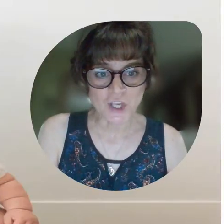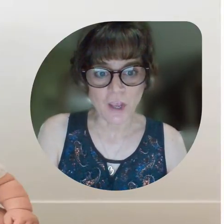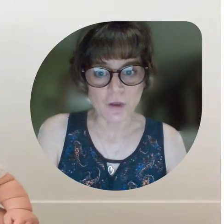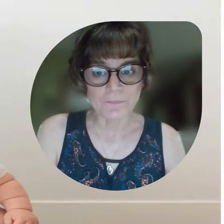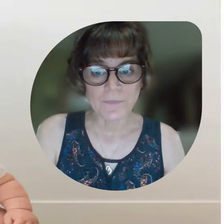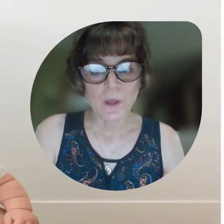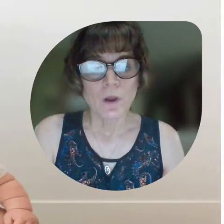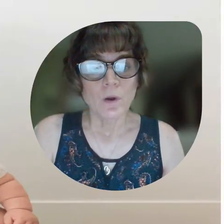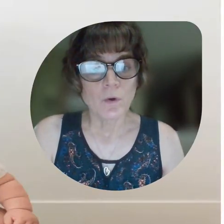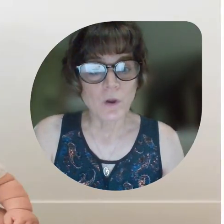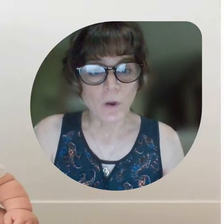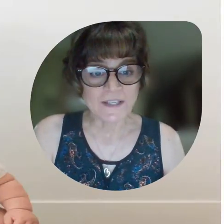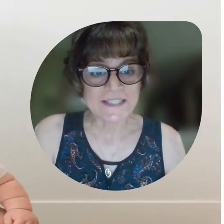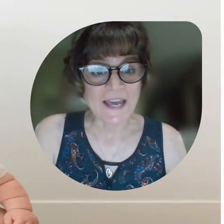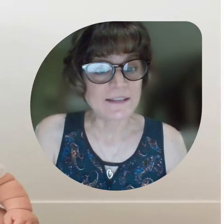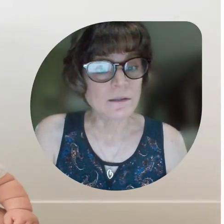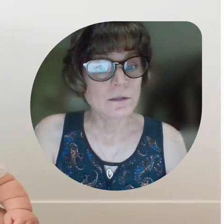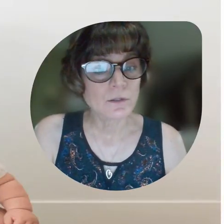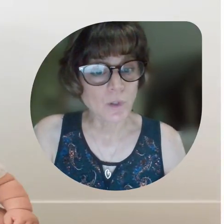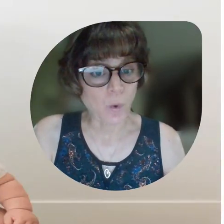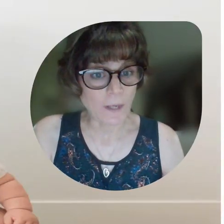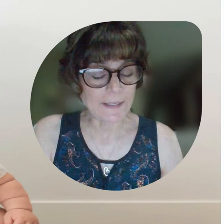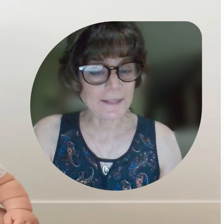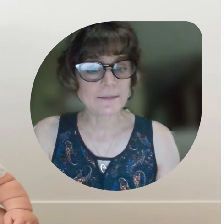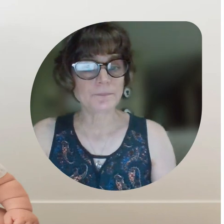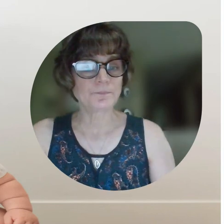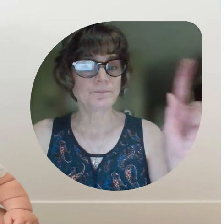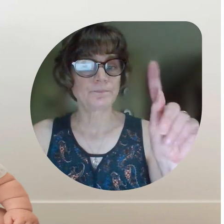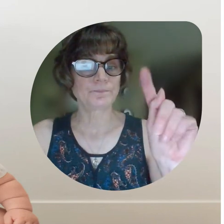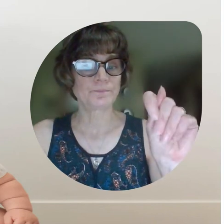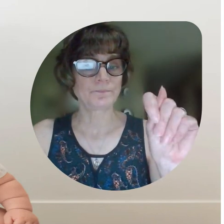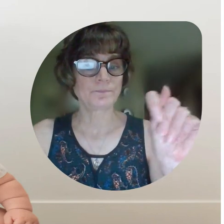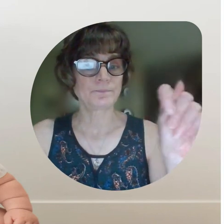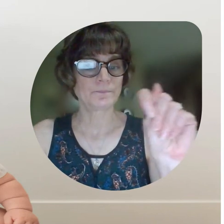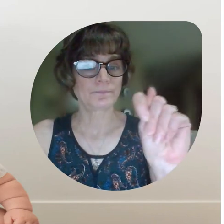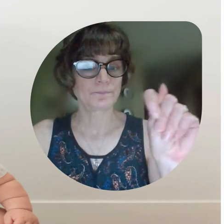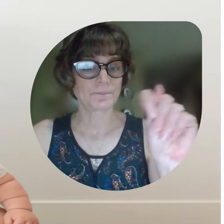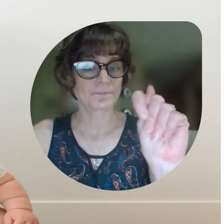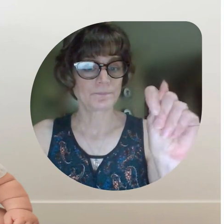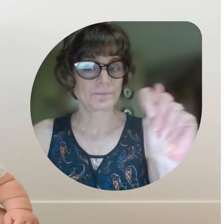Potty chair. We're going to sign toilet,